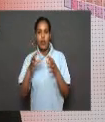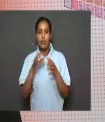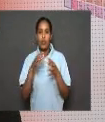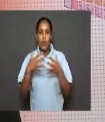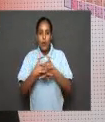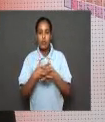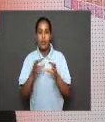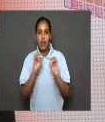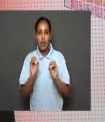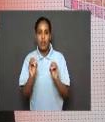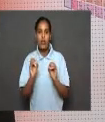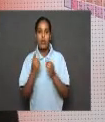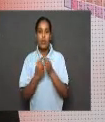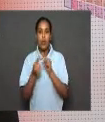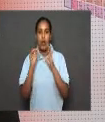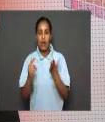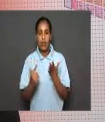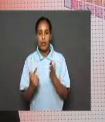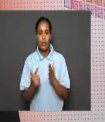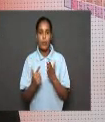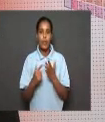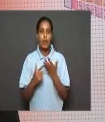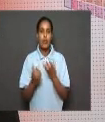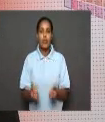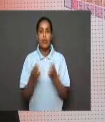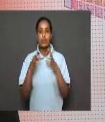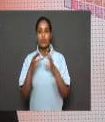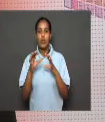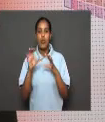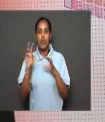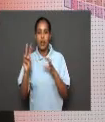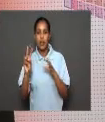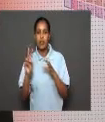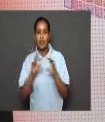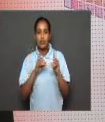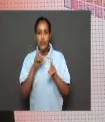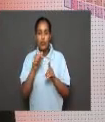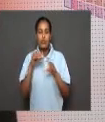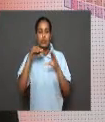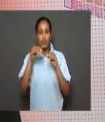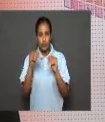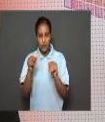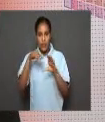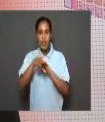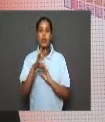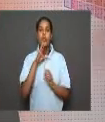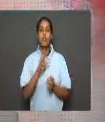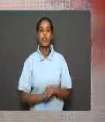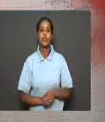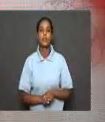nonpolar. Thus, most covalent compounds do not dissolve in water.